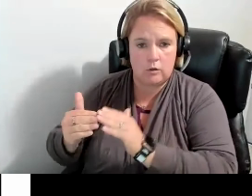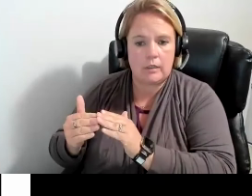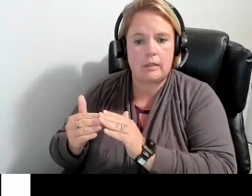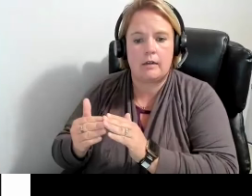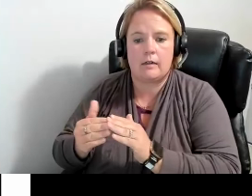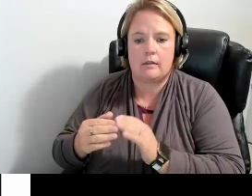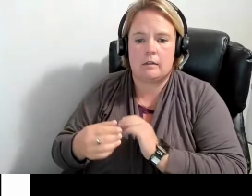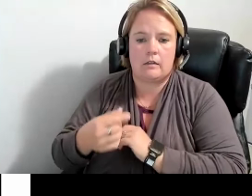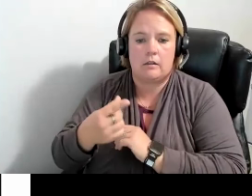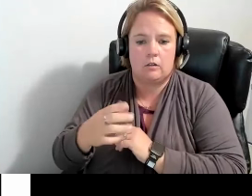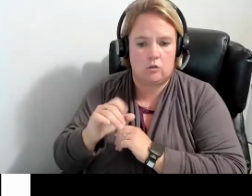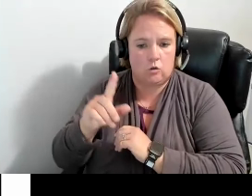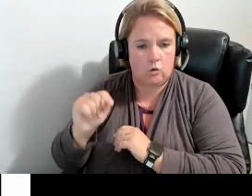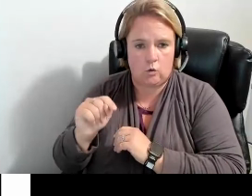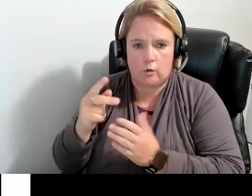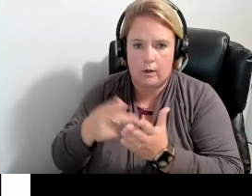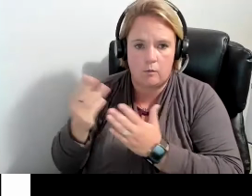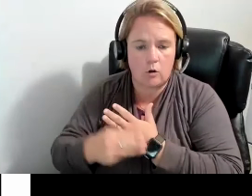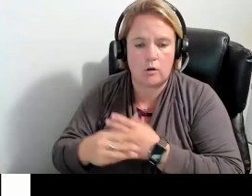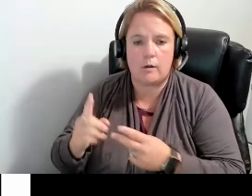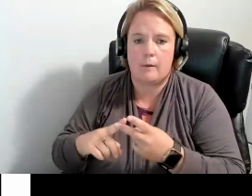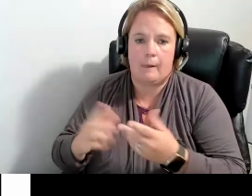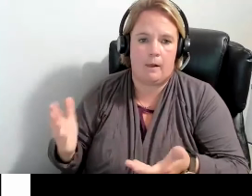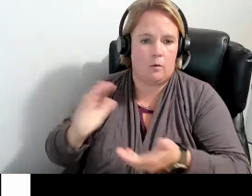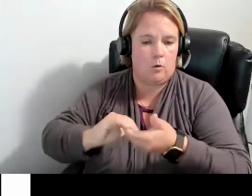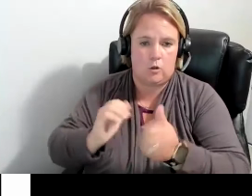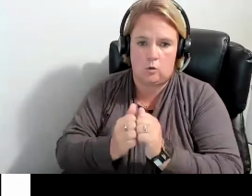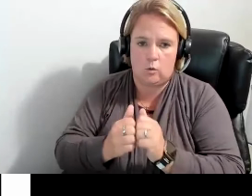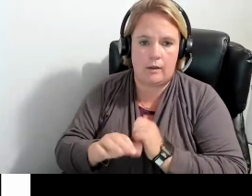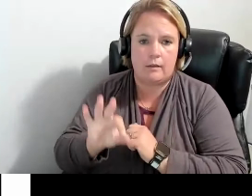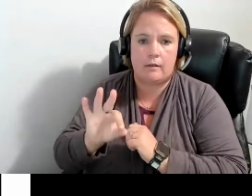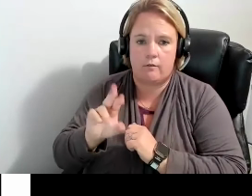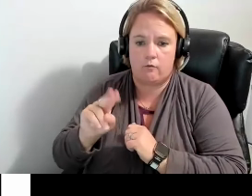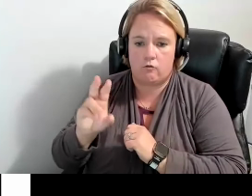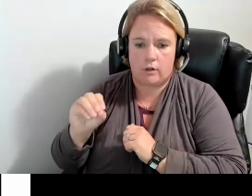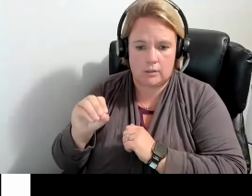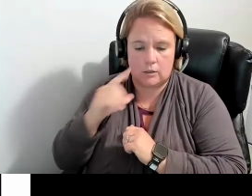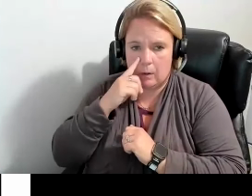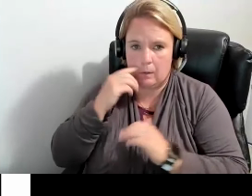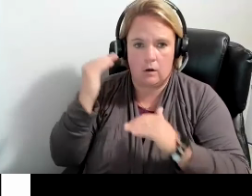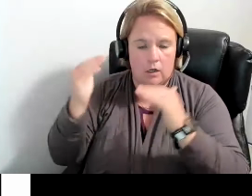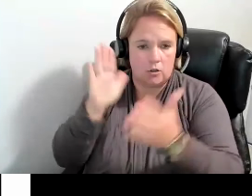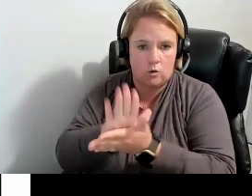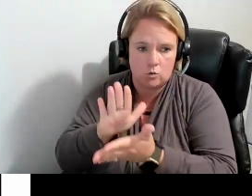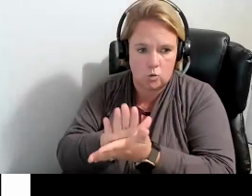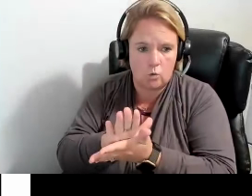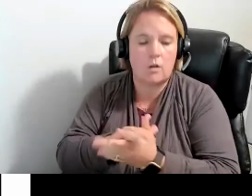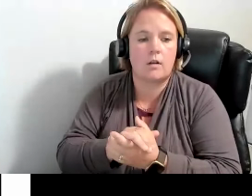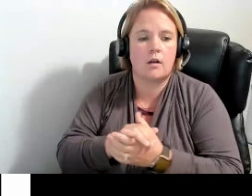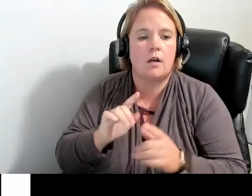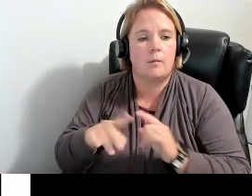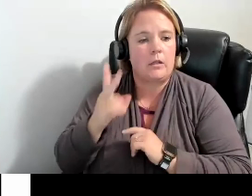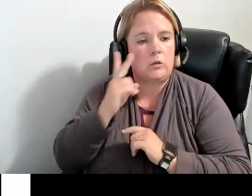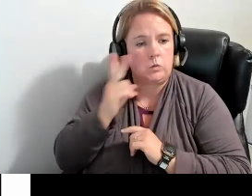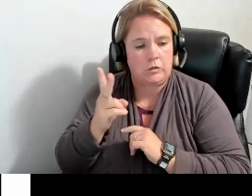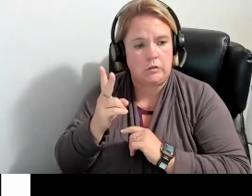or in addition to a partnership that's developed with Fresno Adult School. And I'll be talking about that on an upcoming slide. But you see, it's kind